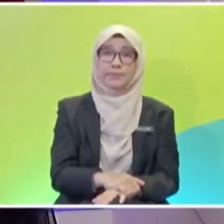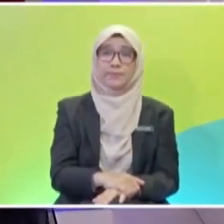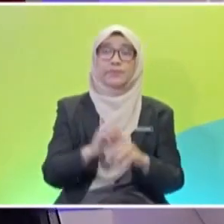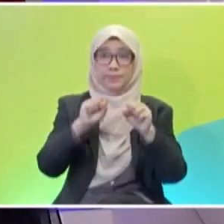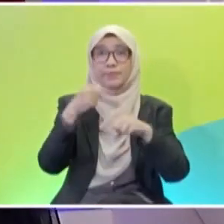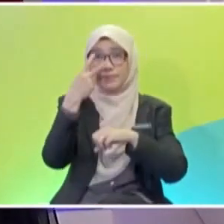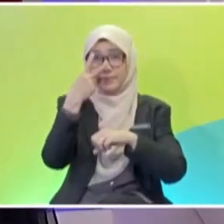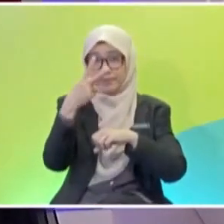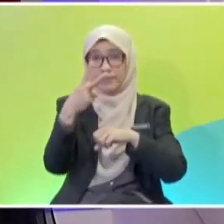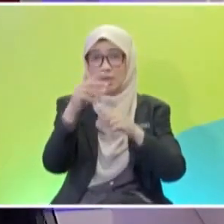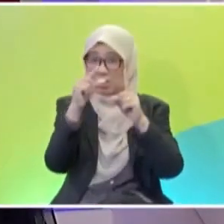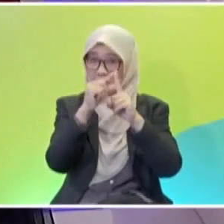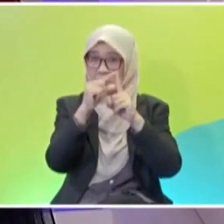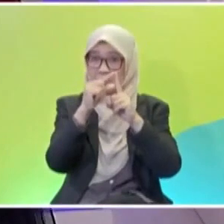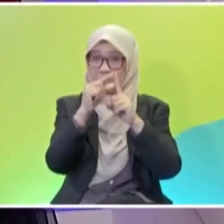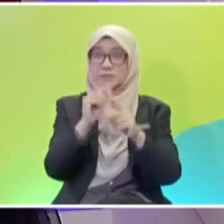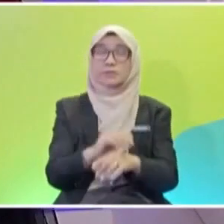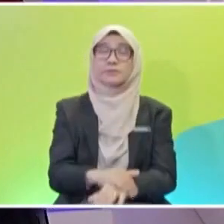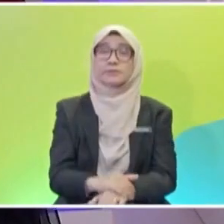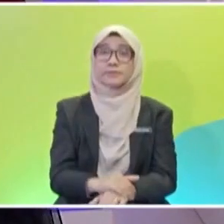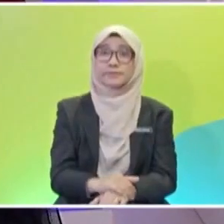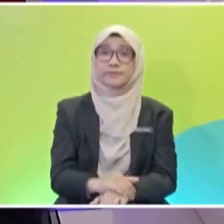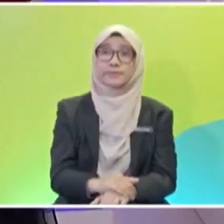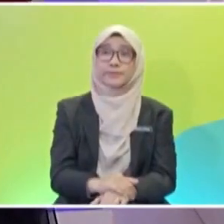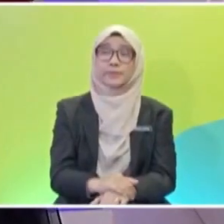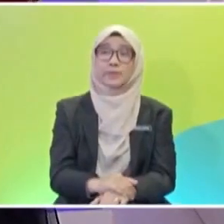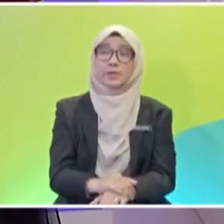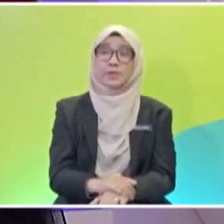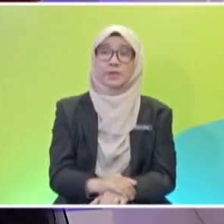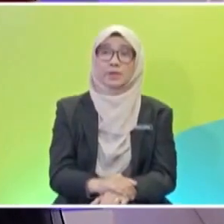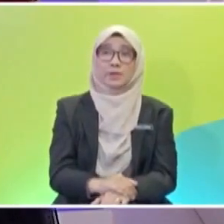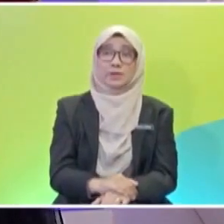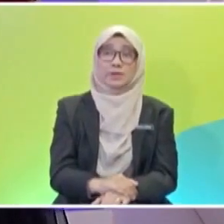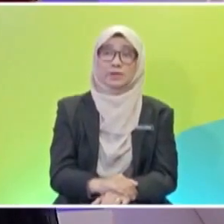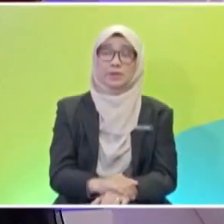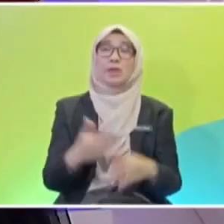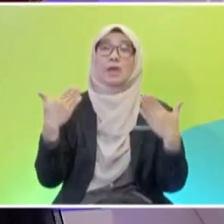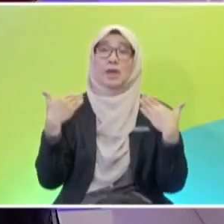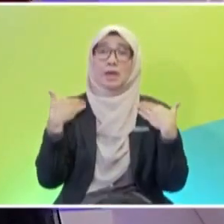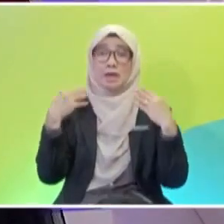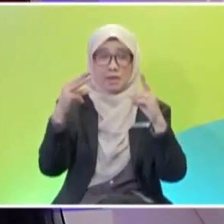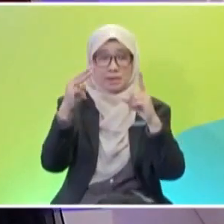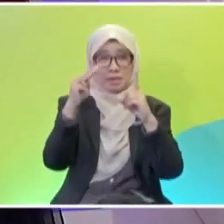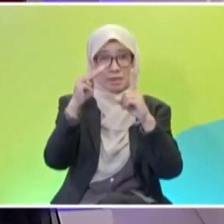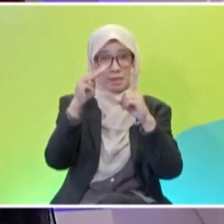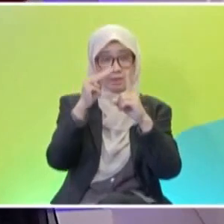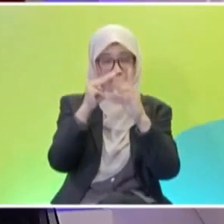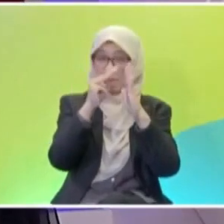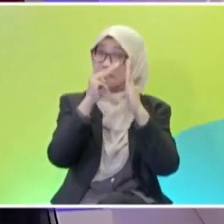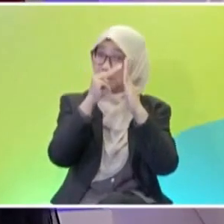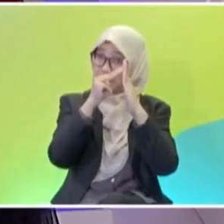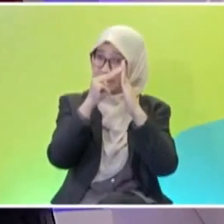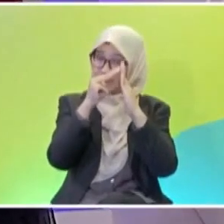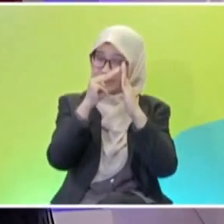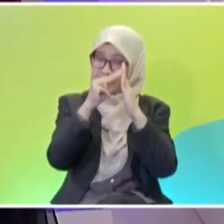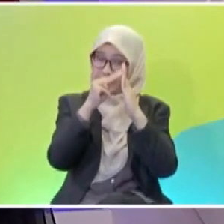an idea of what it means, okay? So from A to H, change something so that it is not